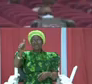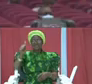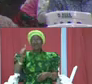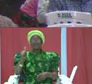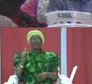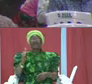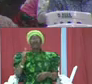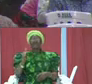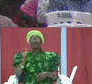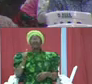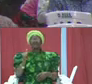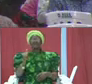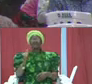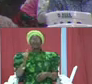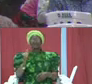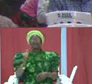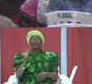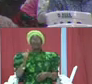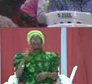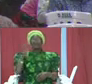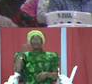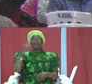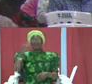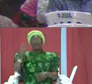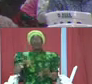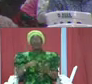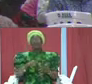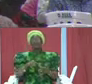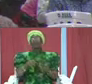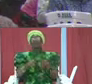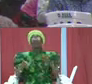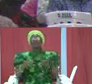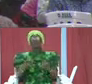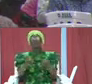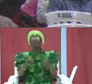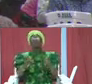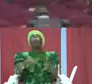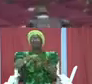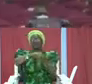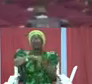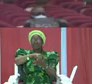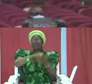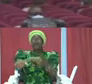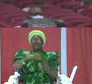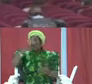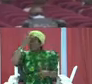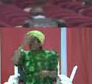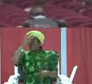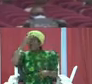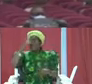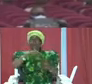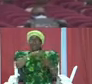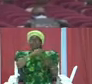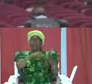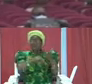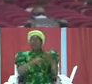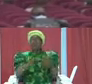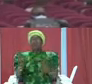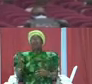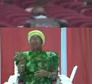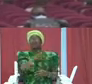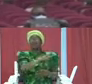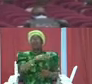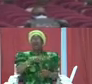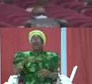body. For this cause, many are weak and sickly among you, and